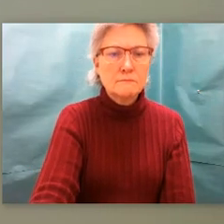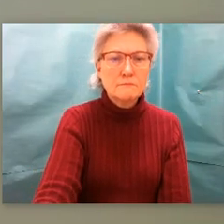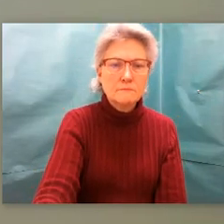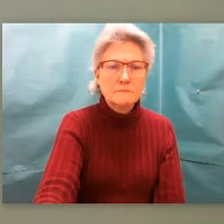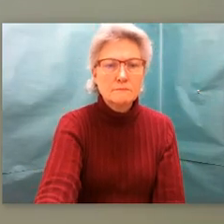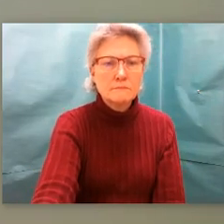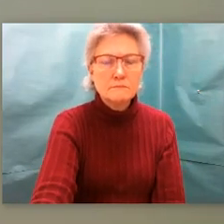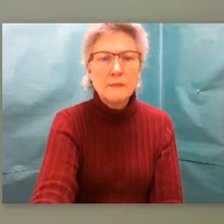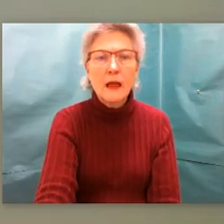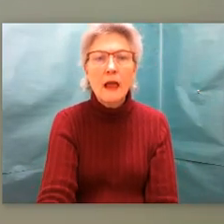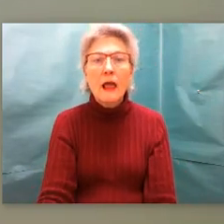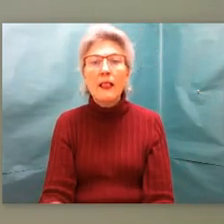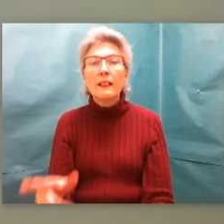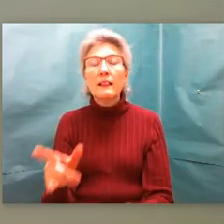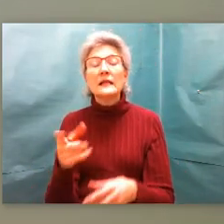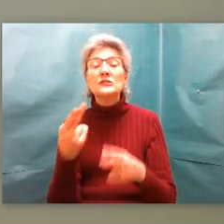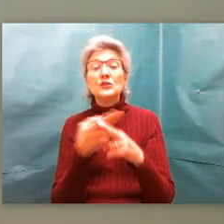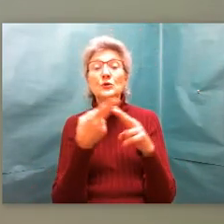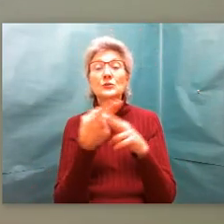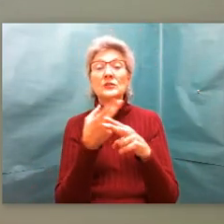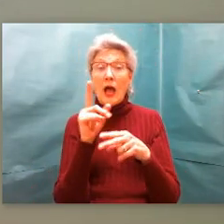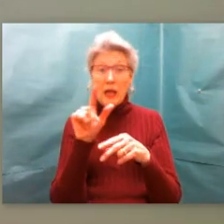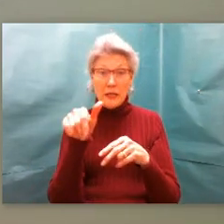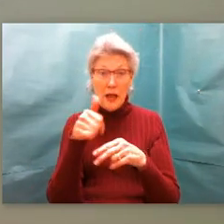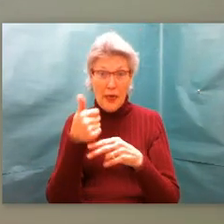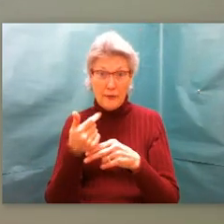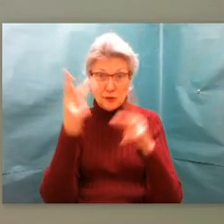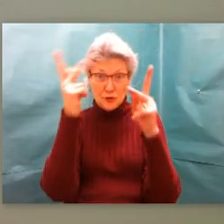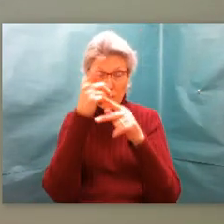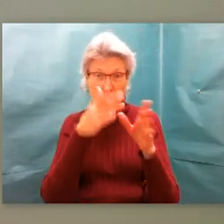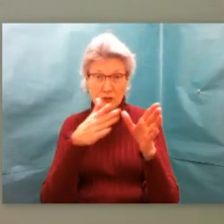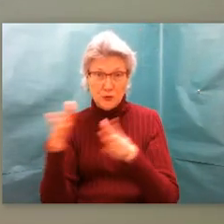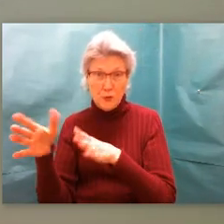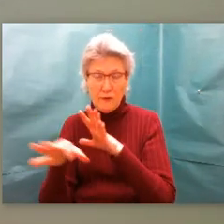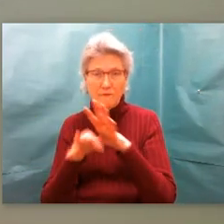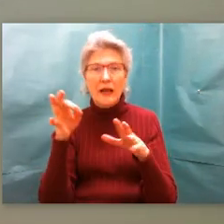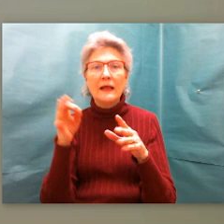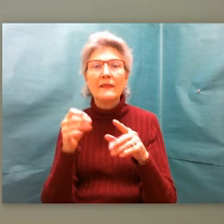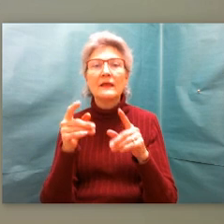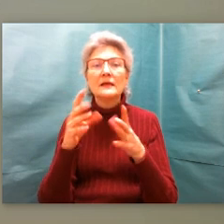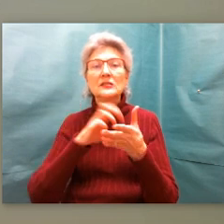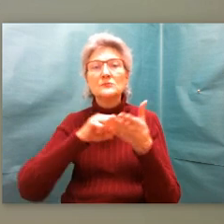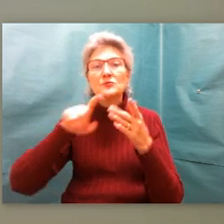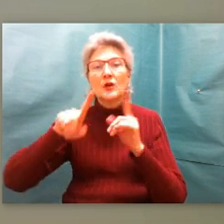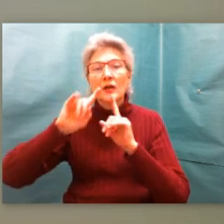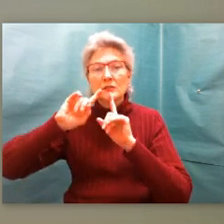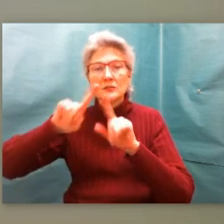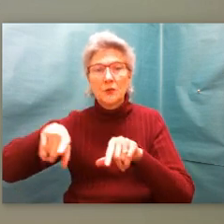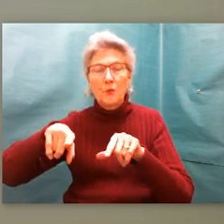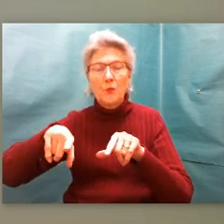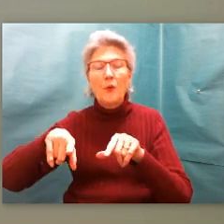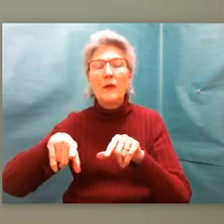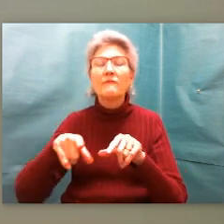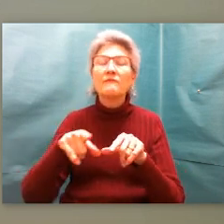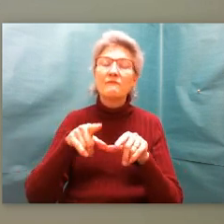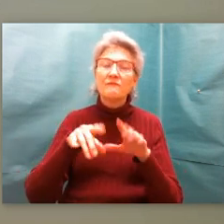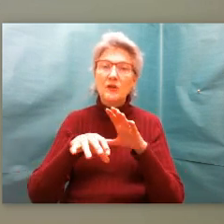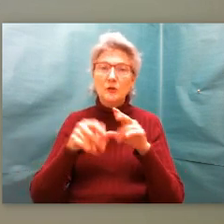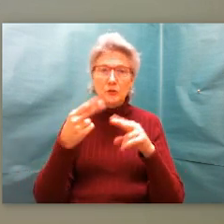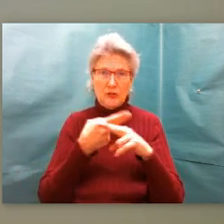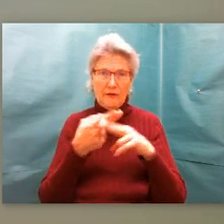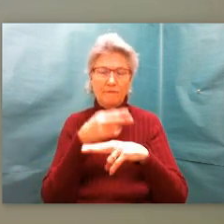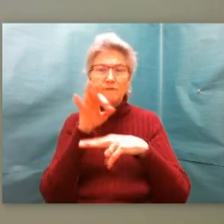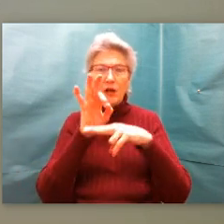use when finding the difference in a subtraction problem involving fractions. A rover needs to